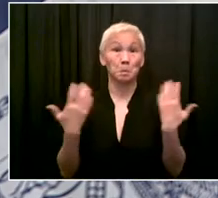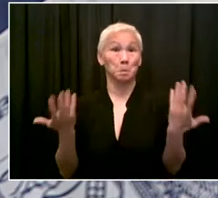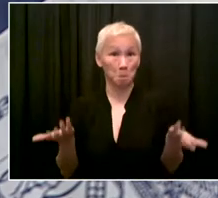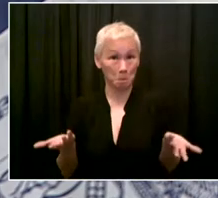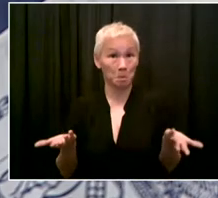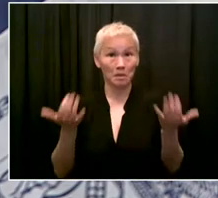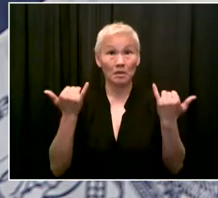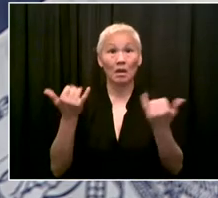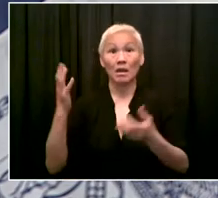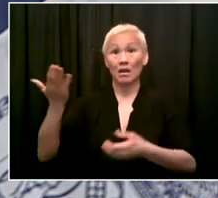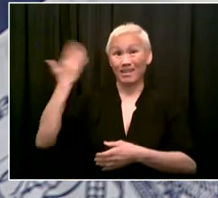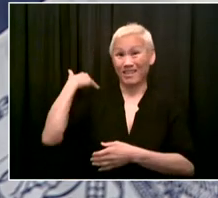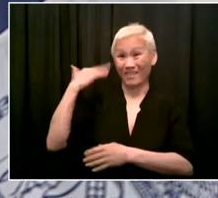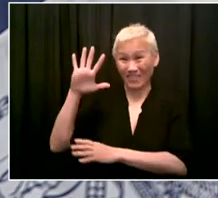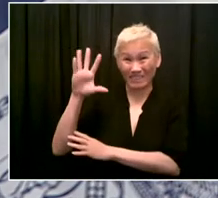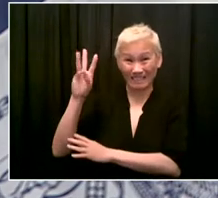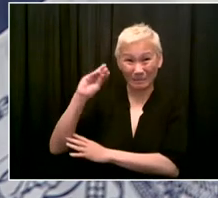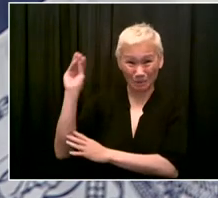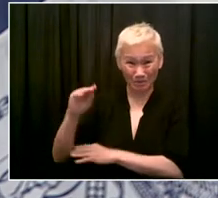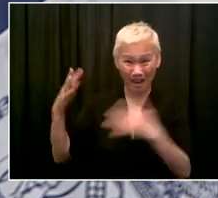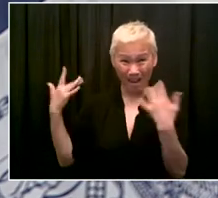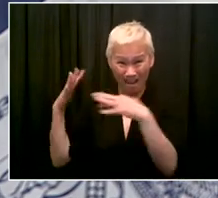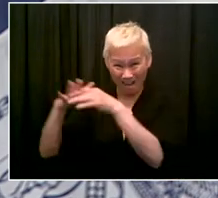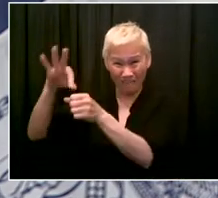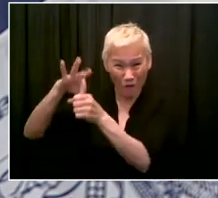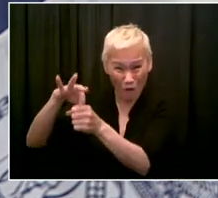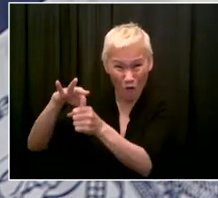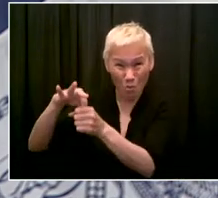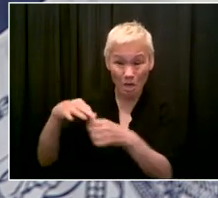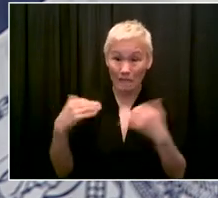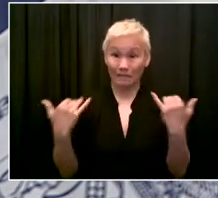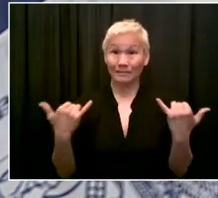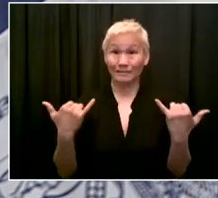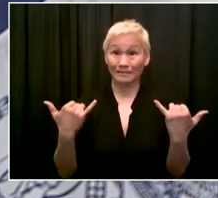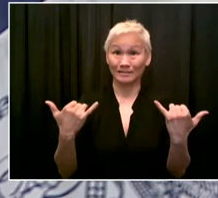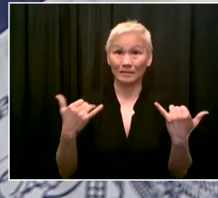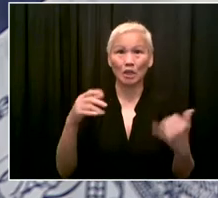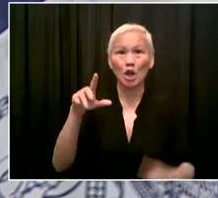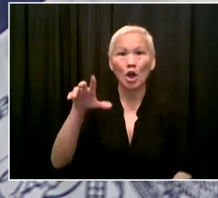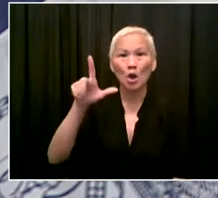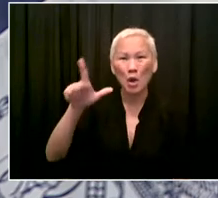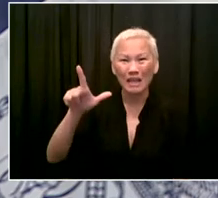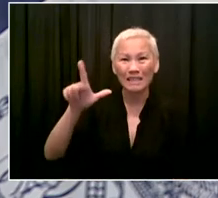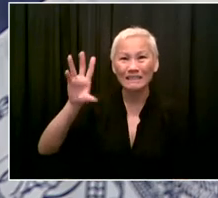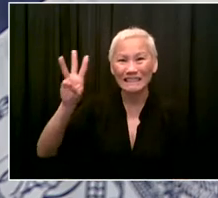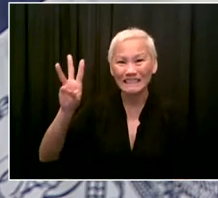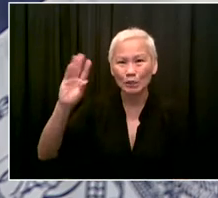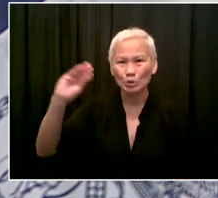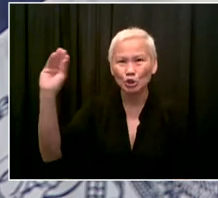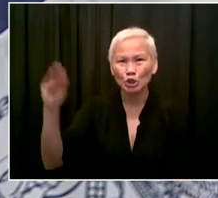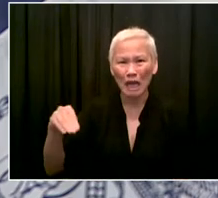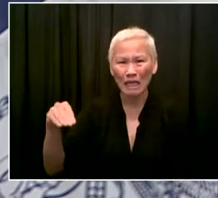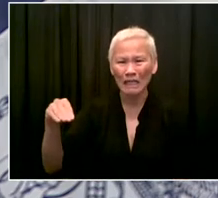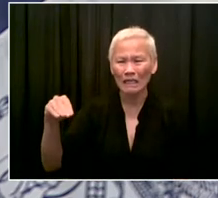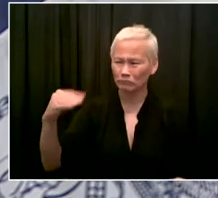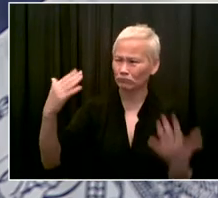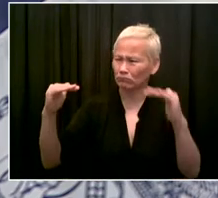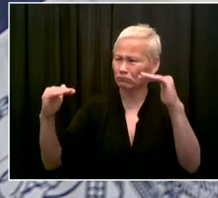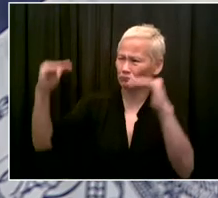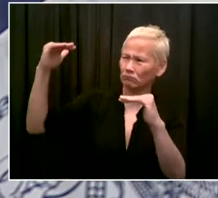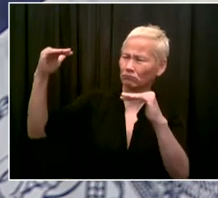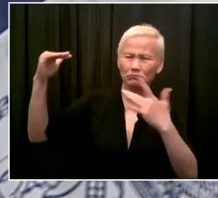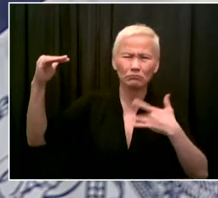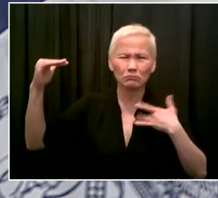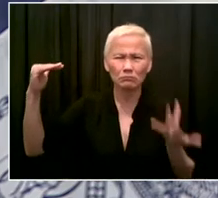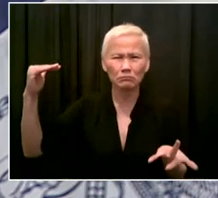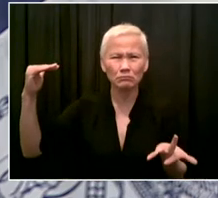turnout is robust? And how can we improve that going forward? A wonderful, powerful question. Thank you, Steve. First of all, to be just a bit